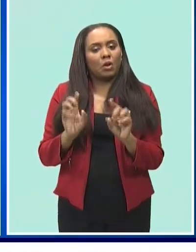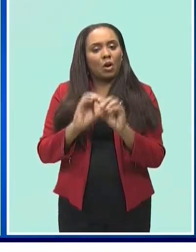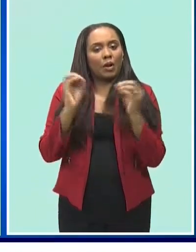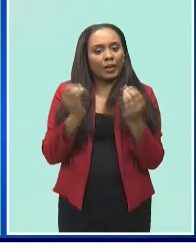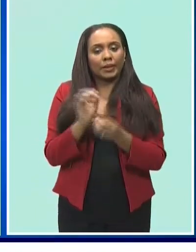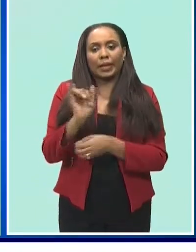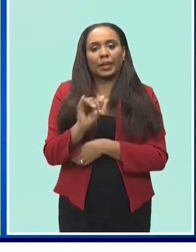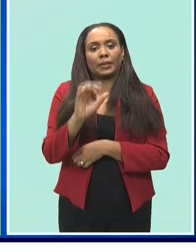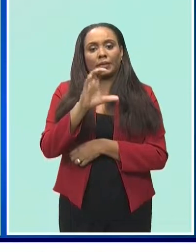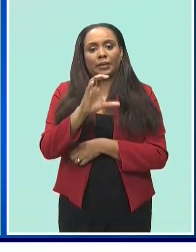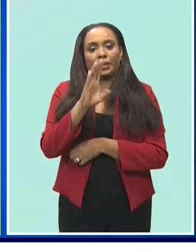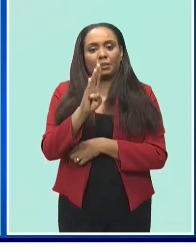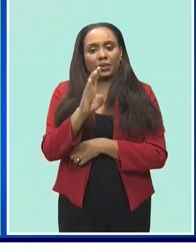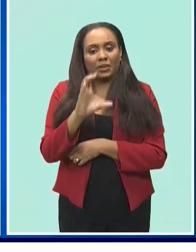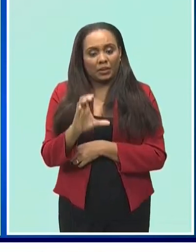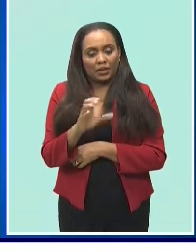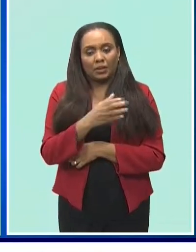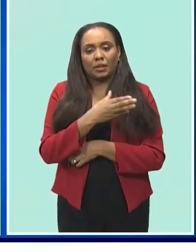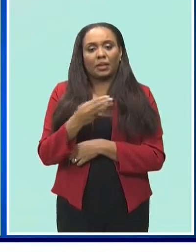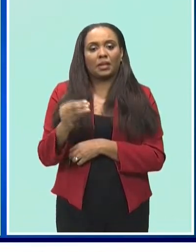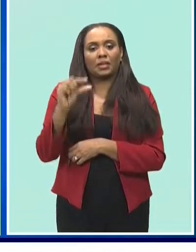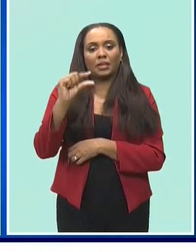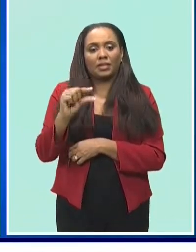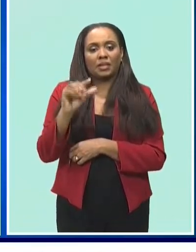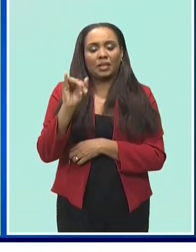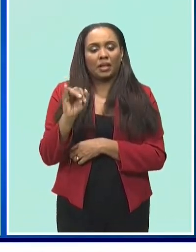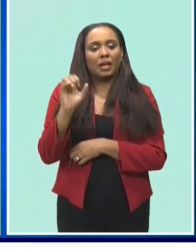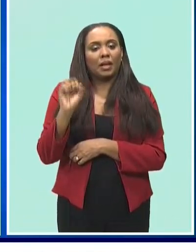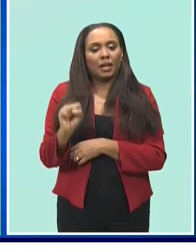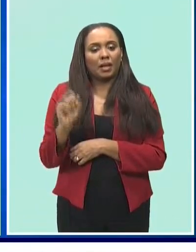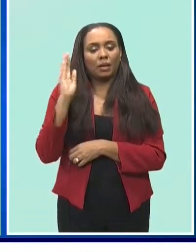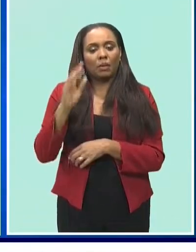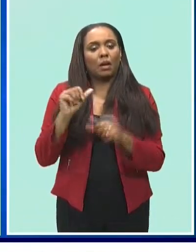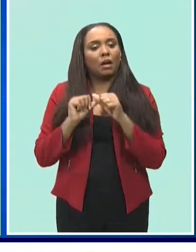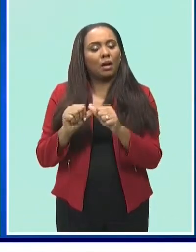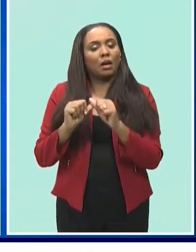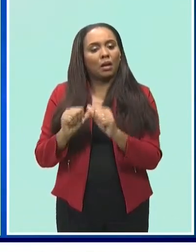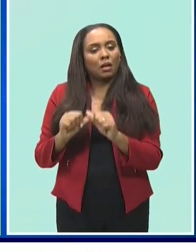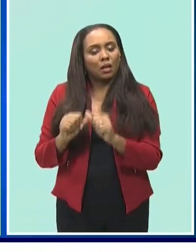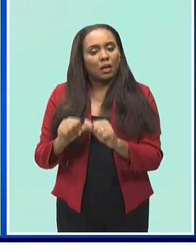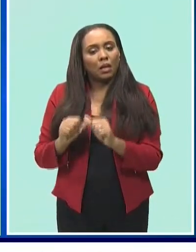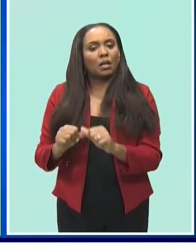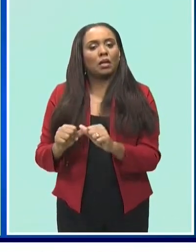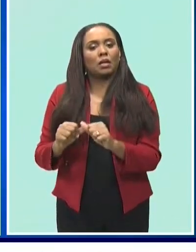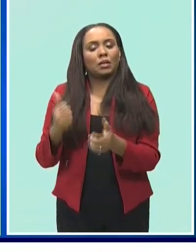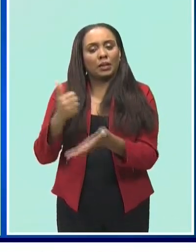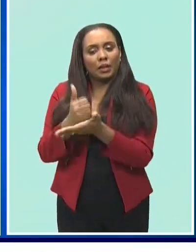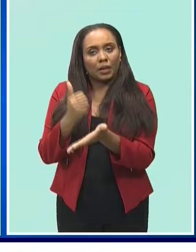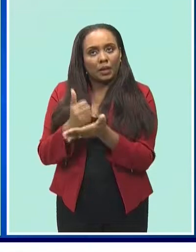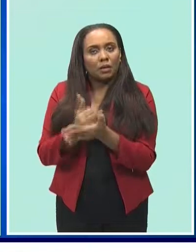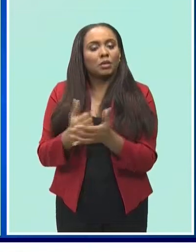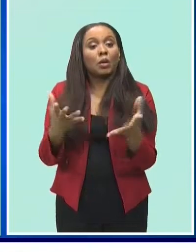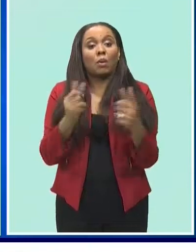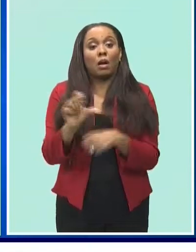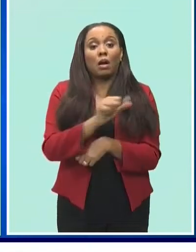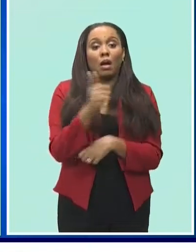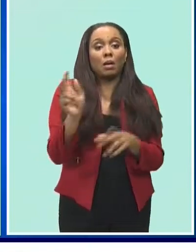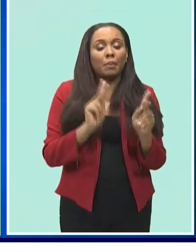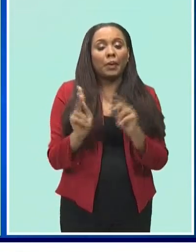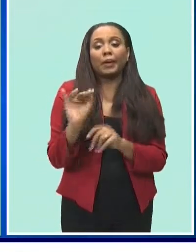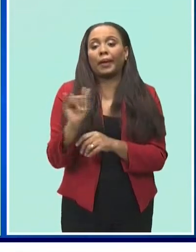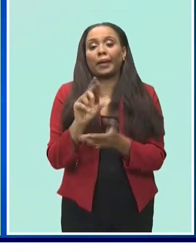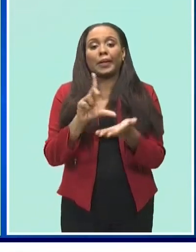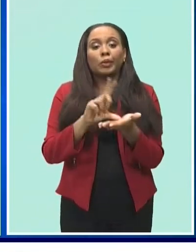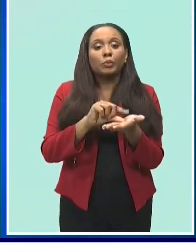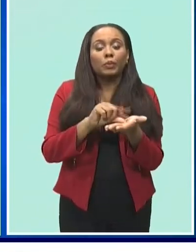namely the CBC and the Government Information Service, will continue to do their part. And she's asking all other media houses to get